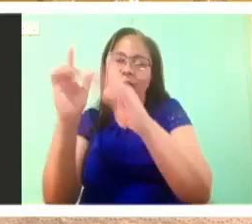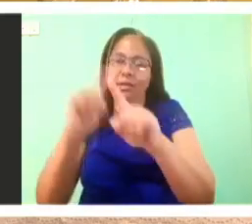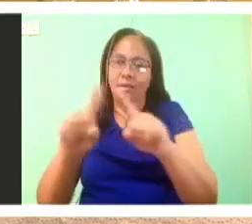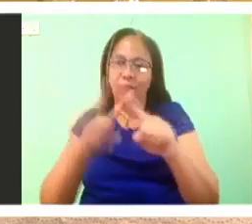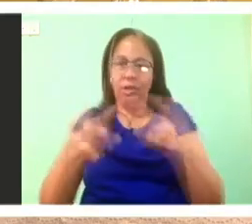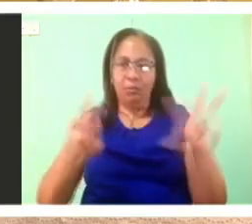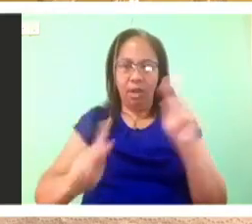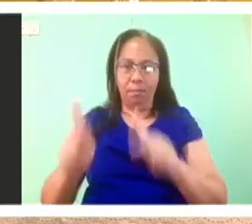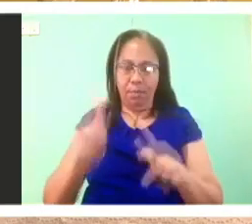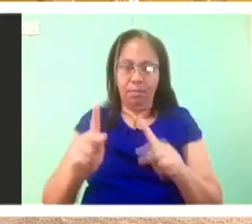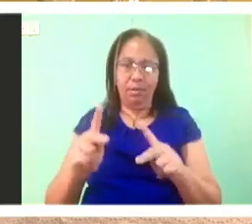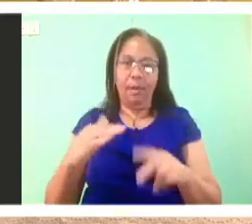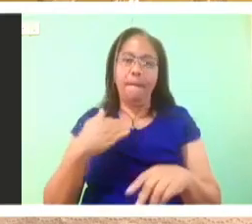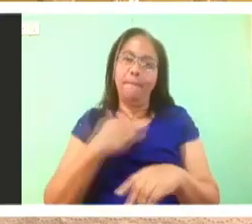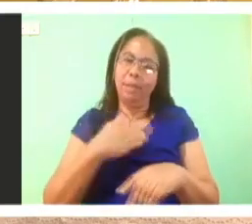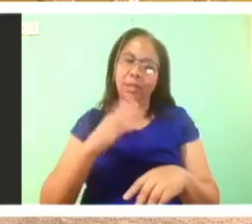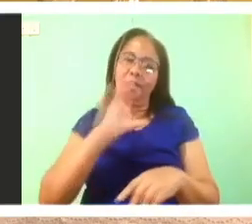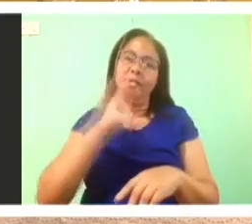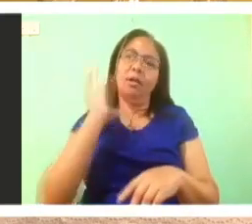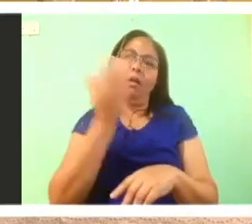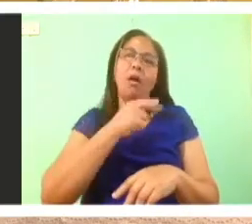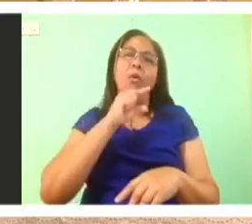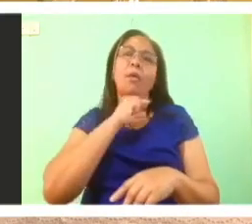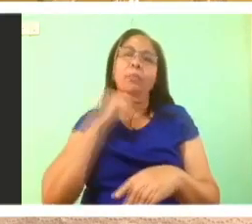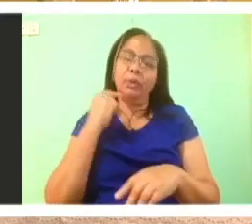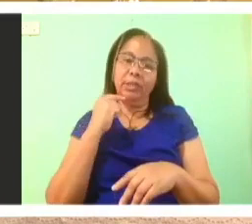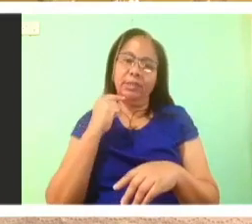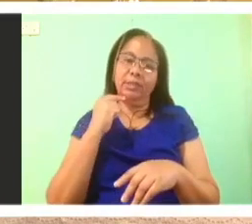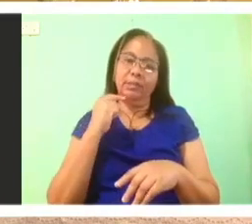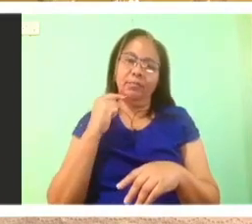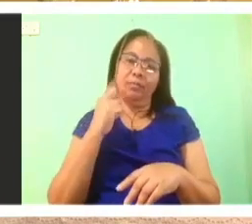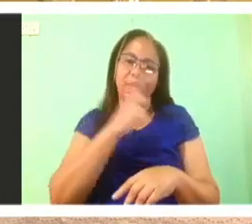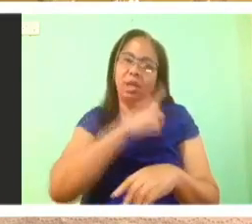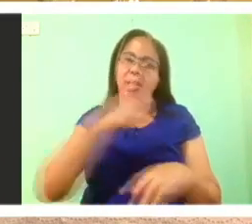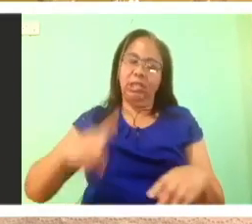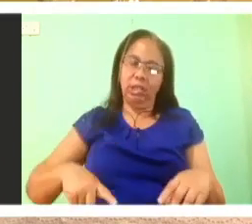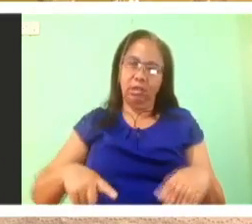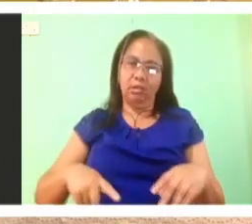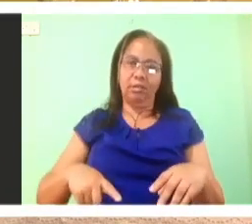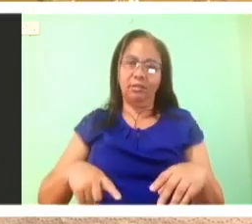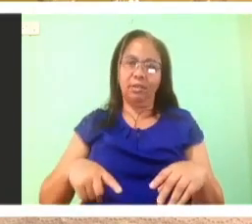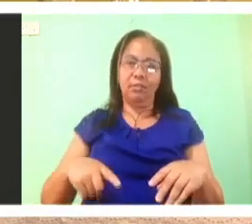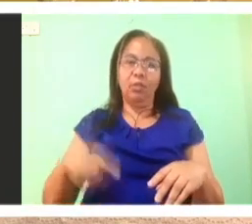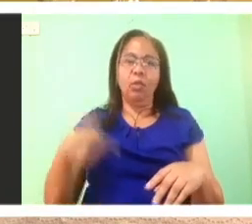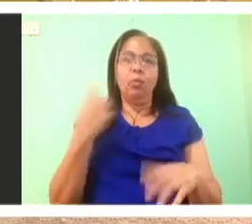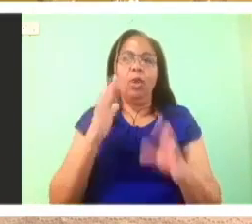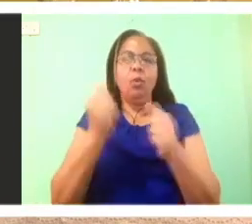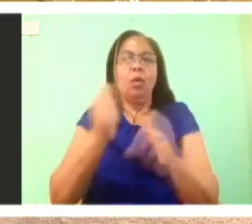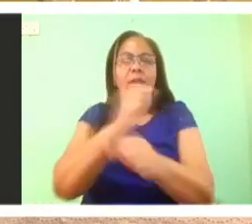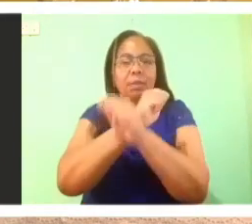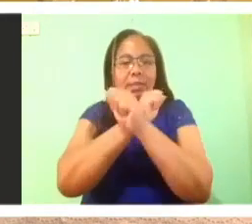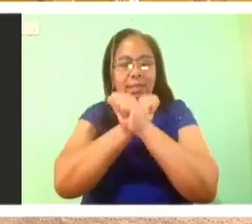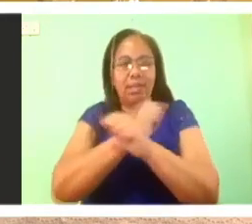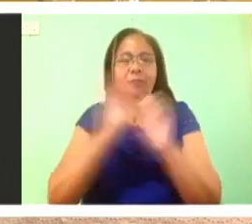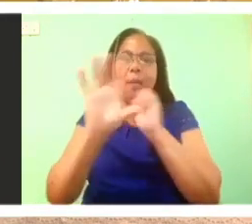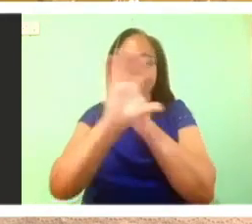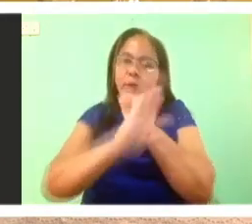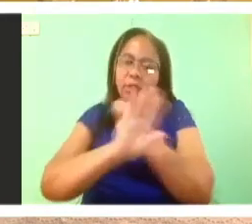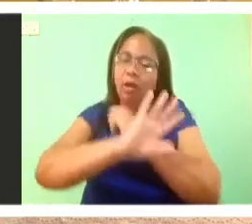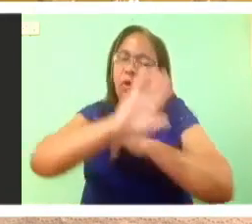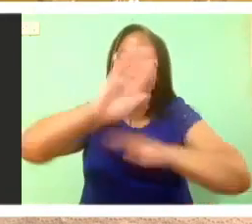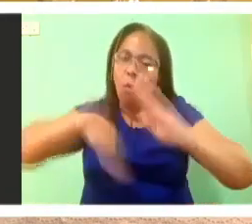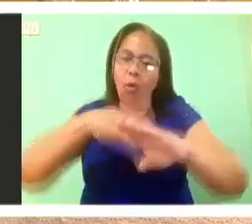ask, that our ministers, because we just want to be as safe as possible. We want to keep everybody as safe as possible. We want